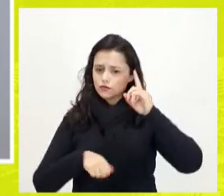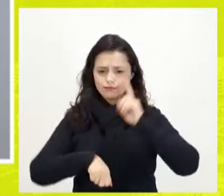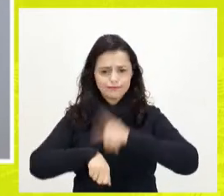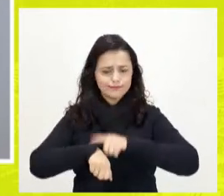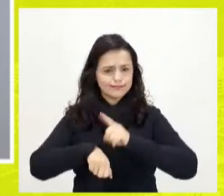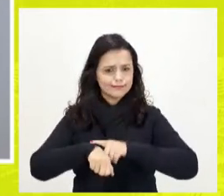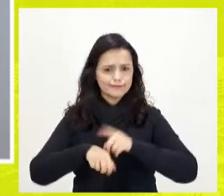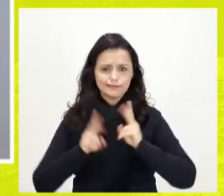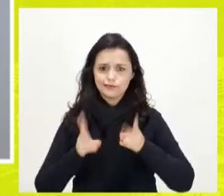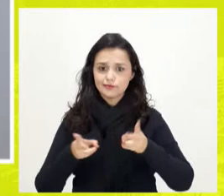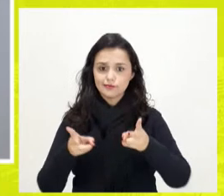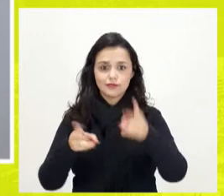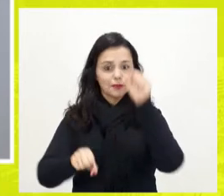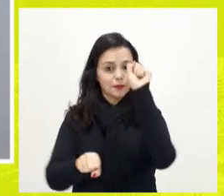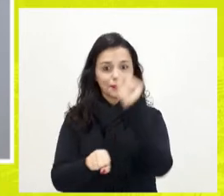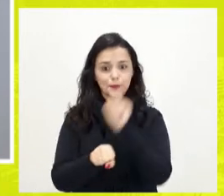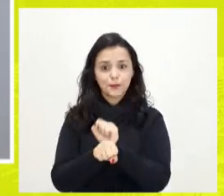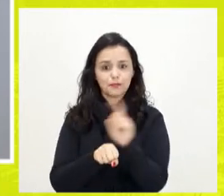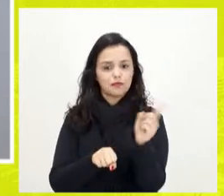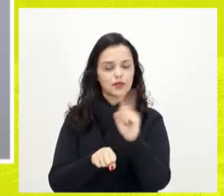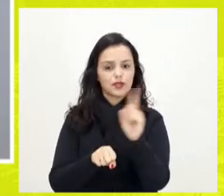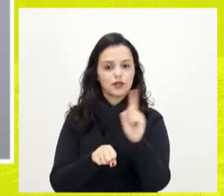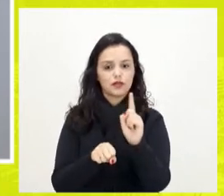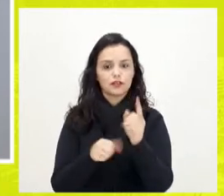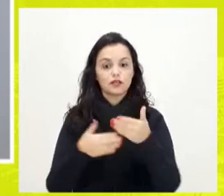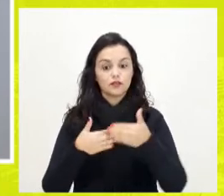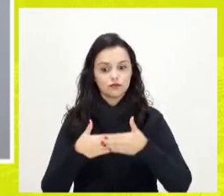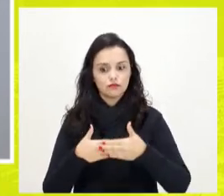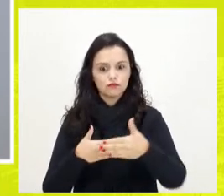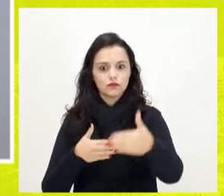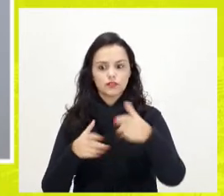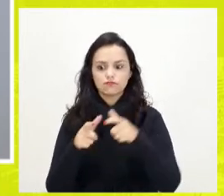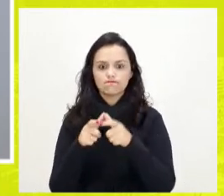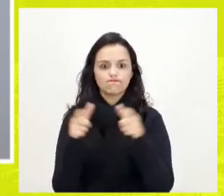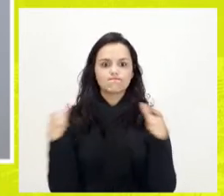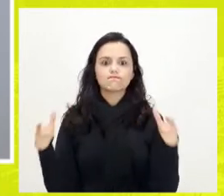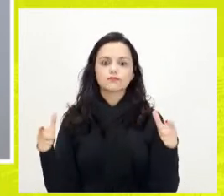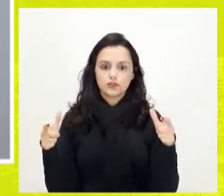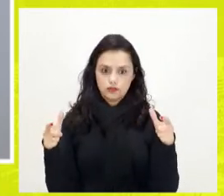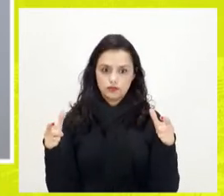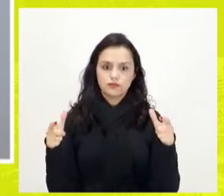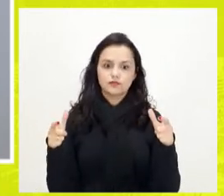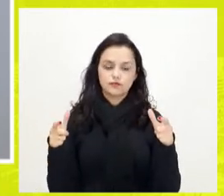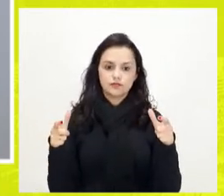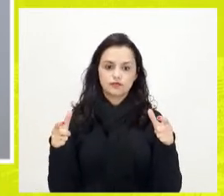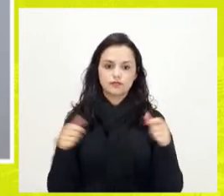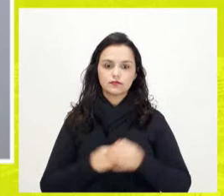time and it's interesting because it's growing non-stop